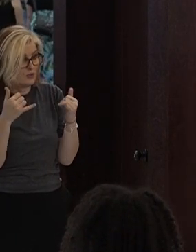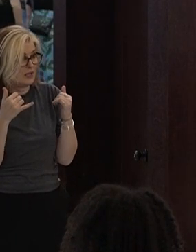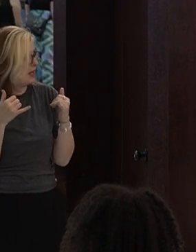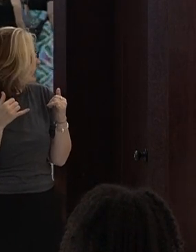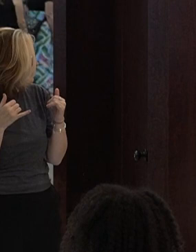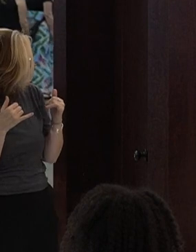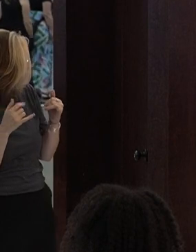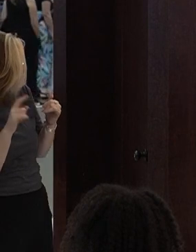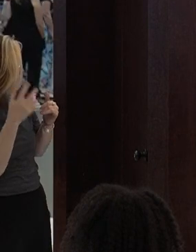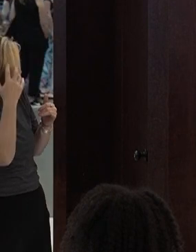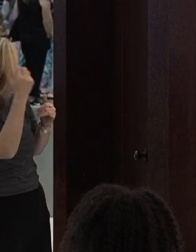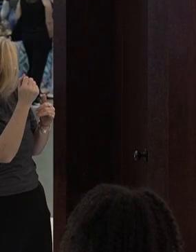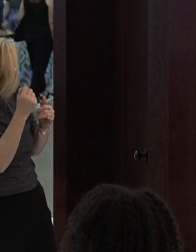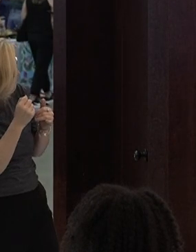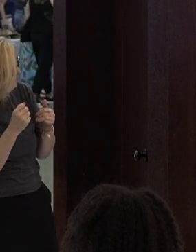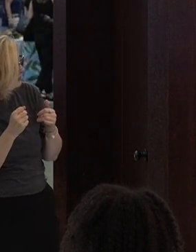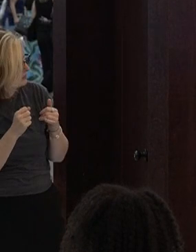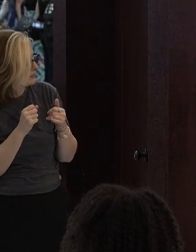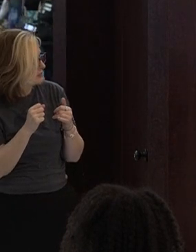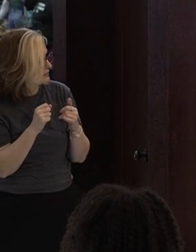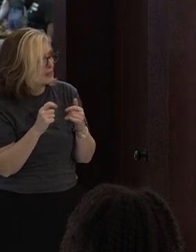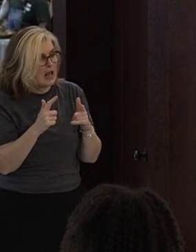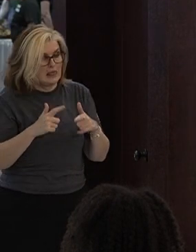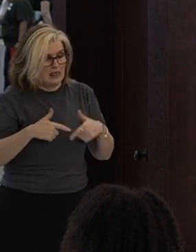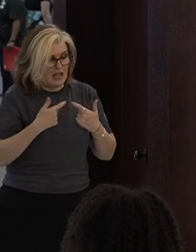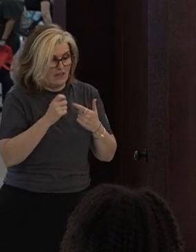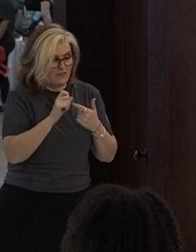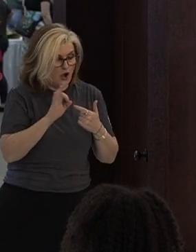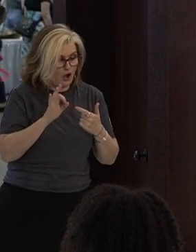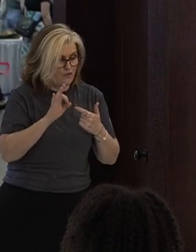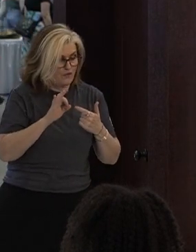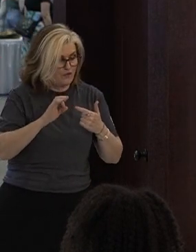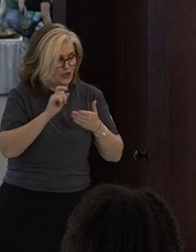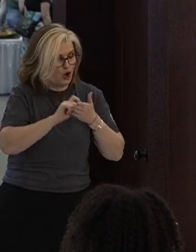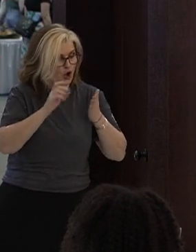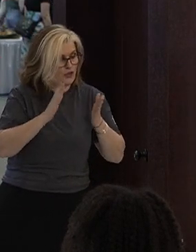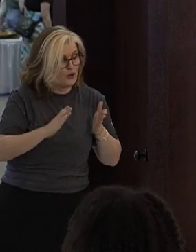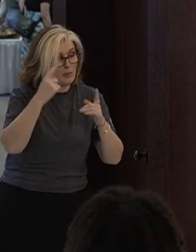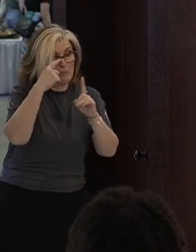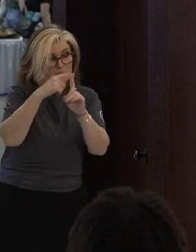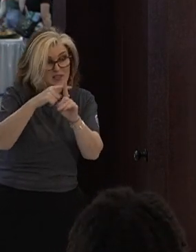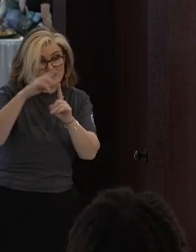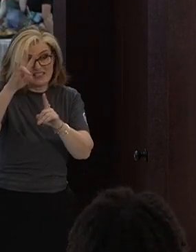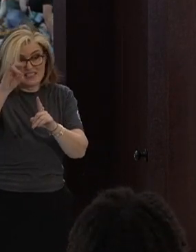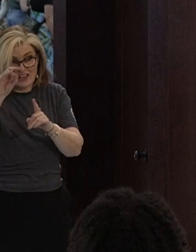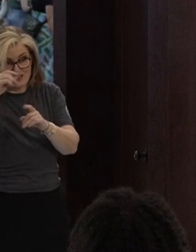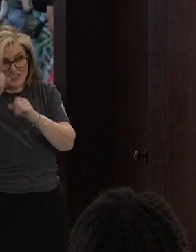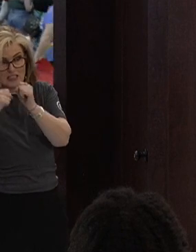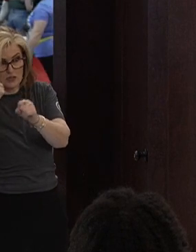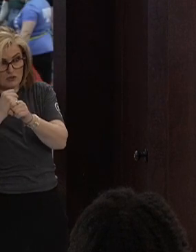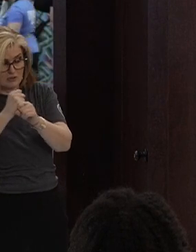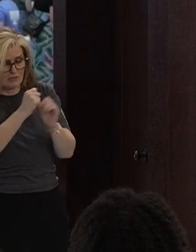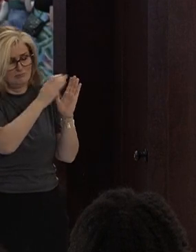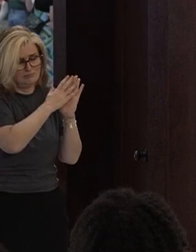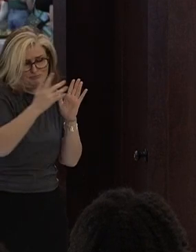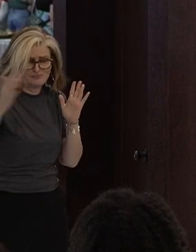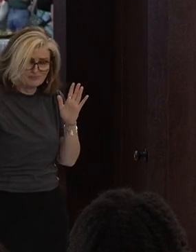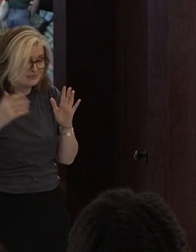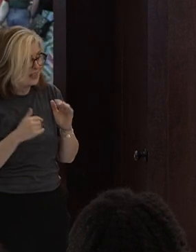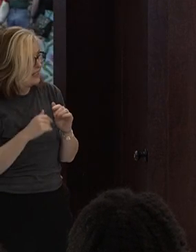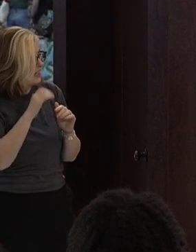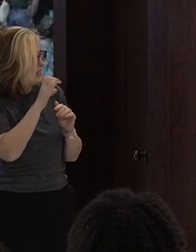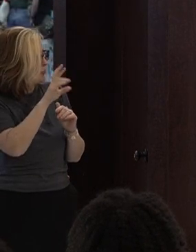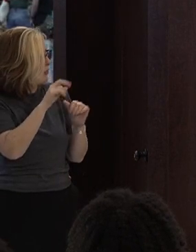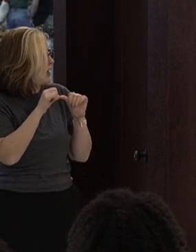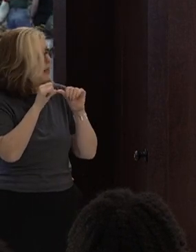is what you need to know. It's the life of the author plus 70 years afterwards. So that's a good long time. Copyright